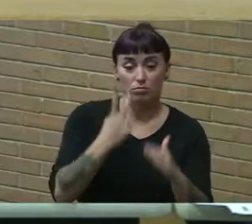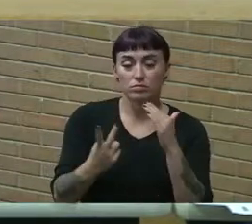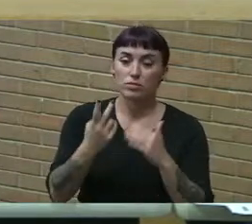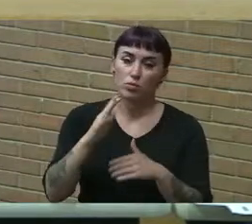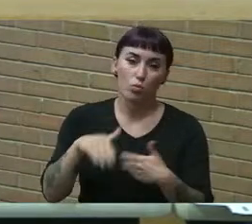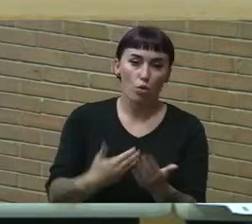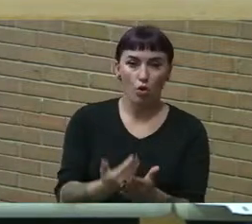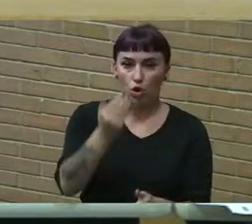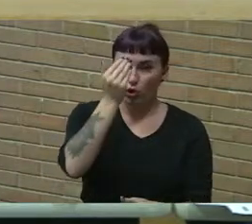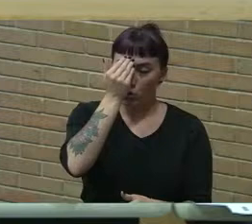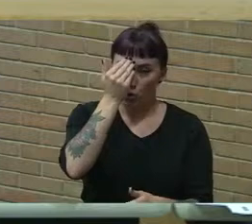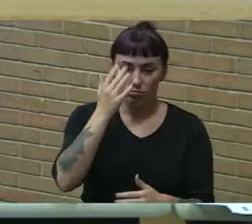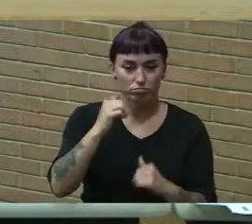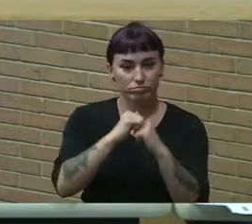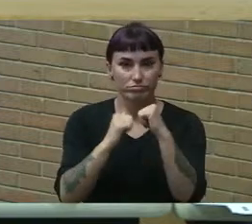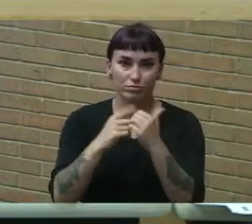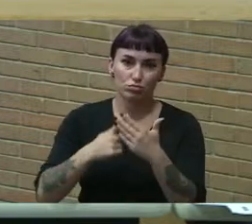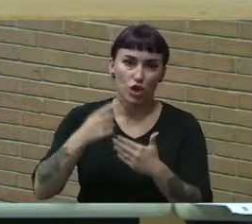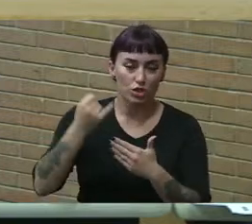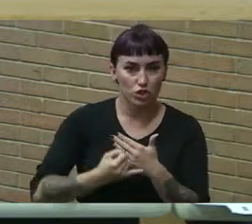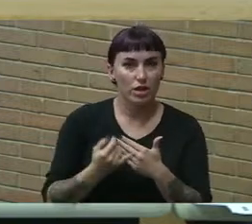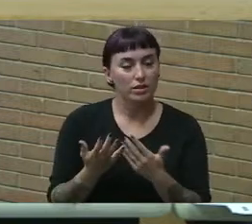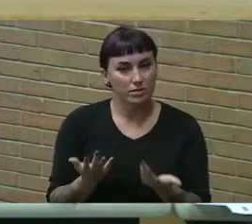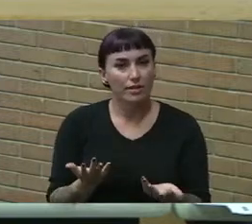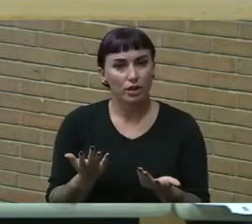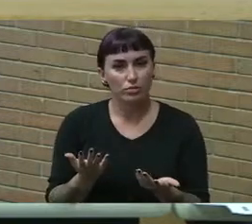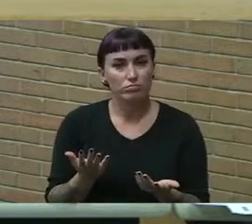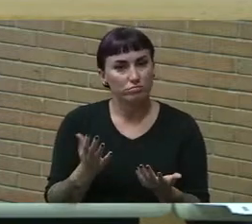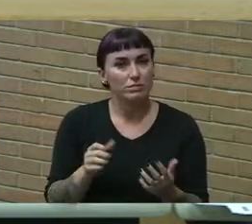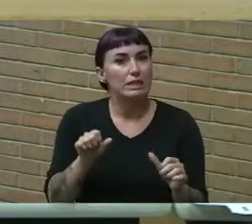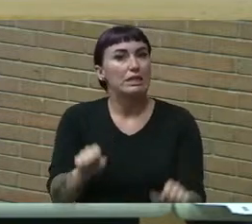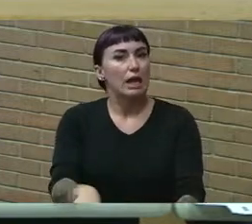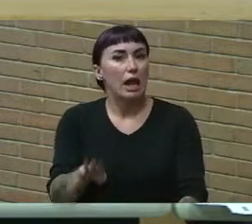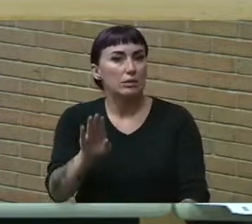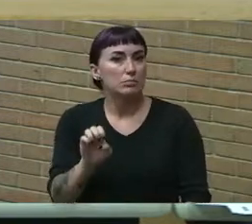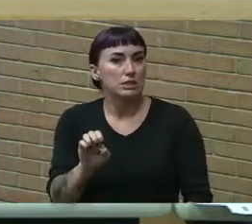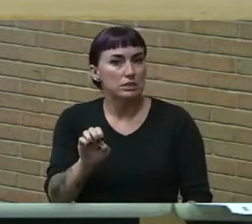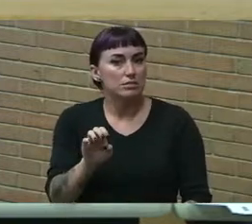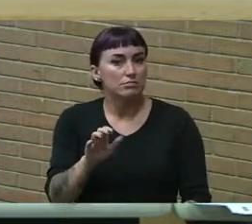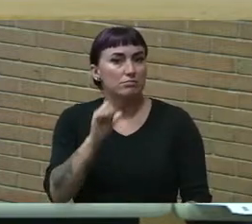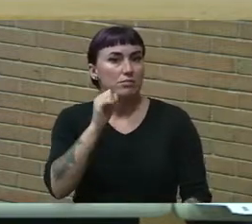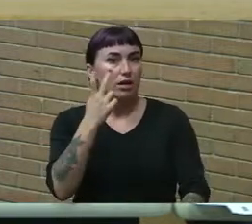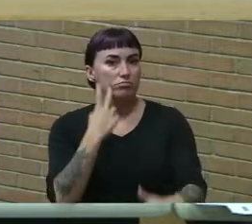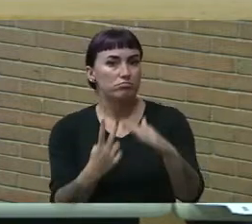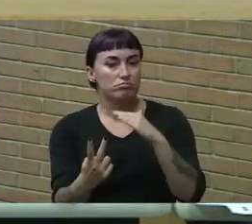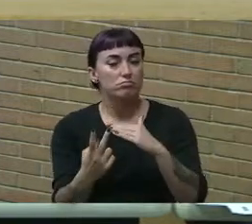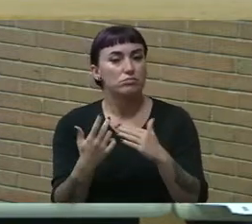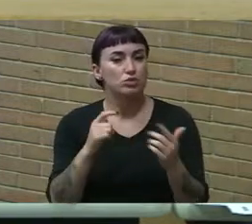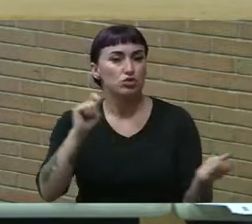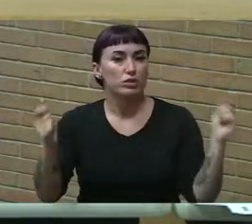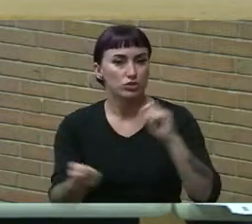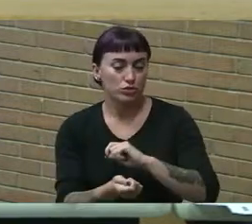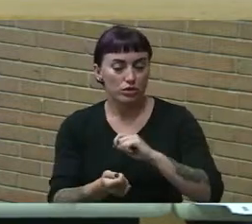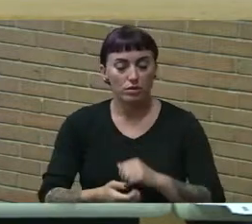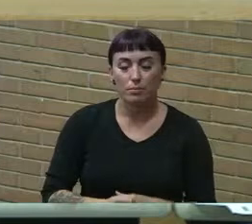know in construction projects there can be unforeseen